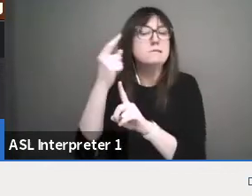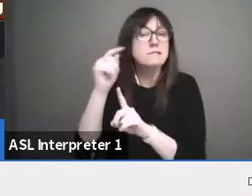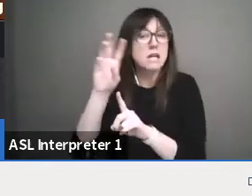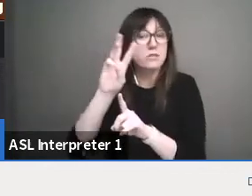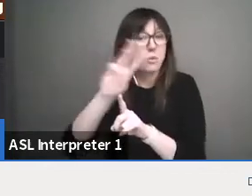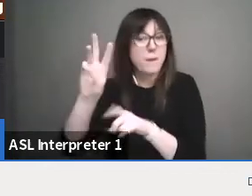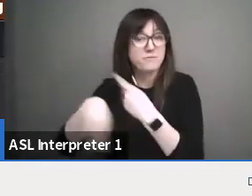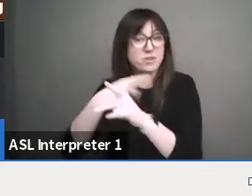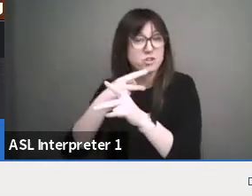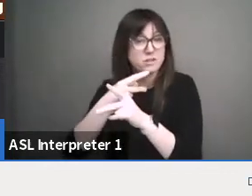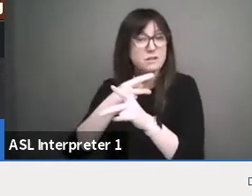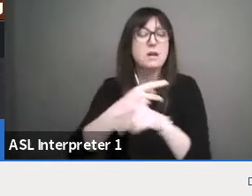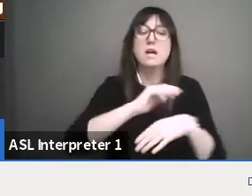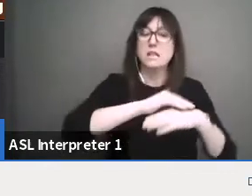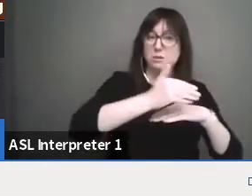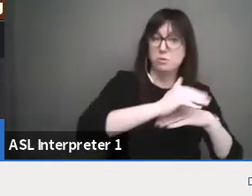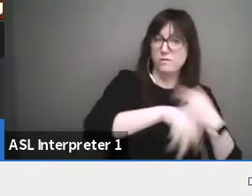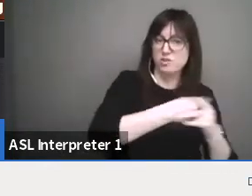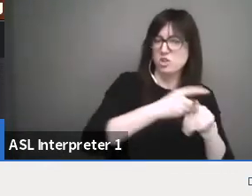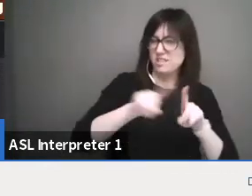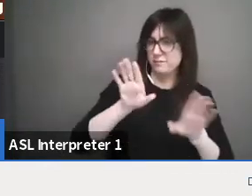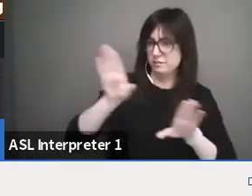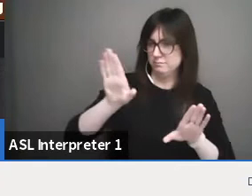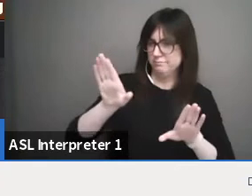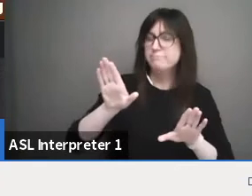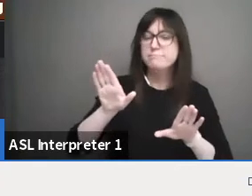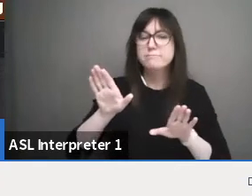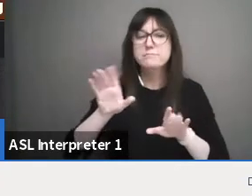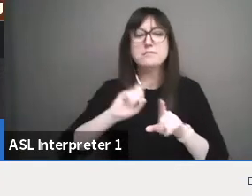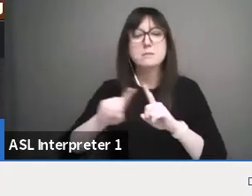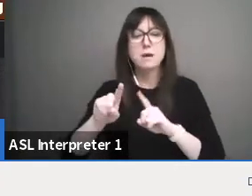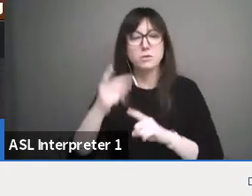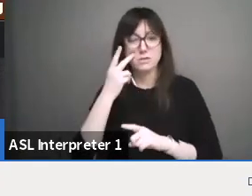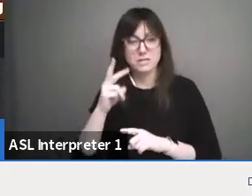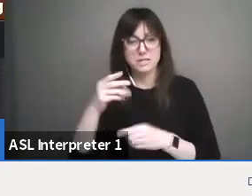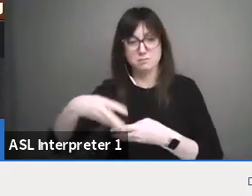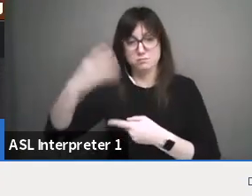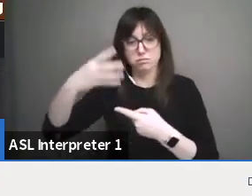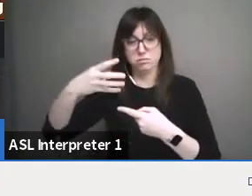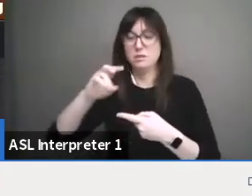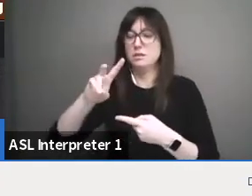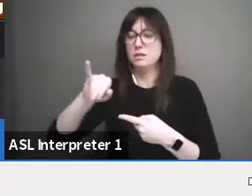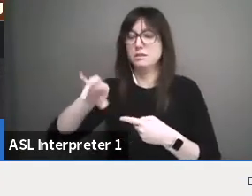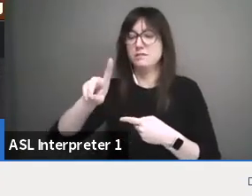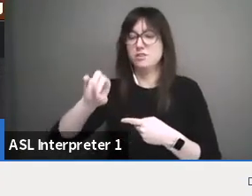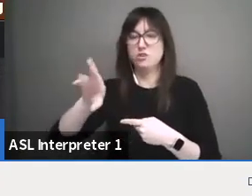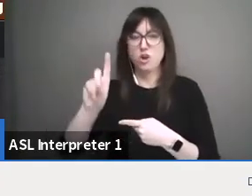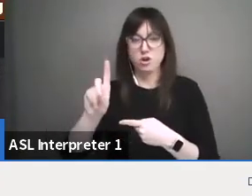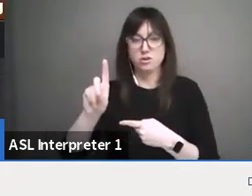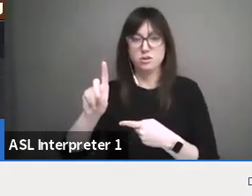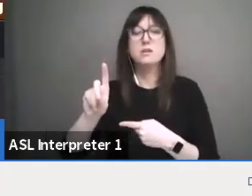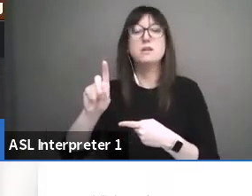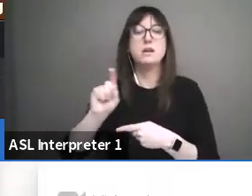Outlook for your desktop computer, but you will see a Vidyard button here in Outlook Web and on the top in Outlook